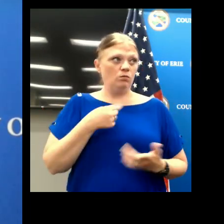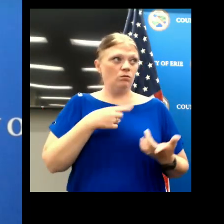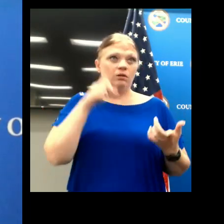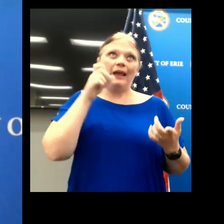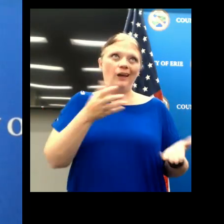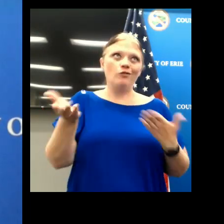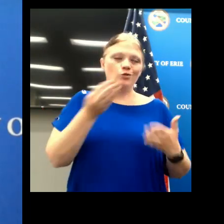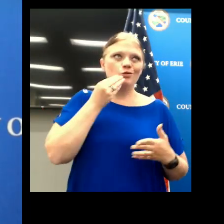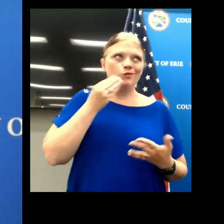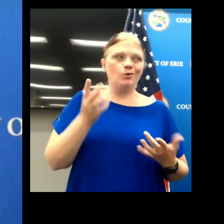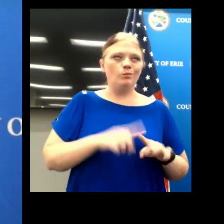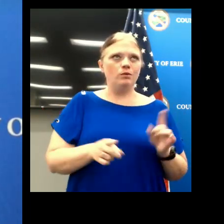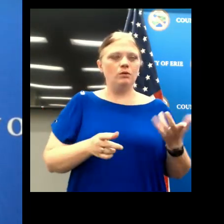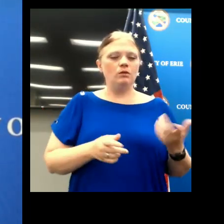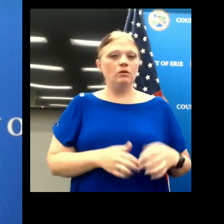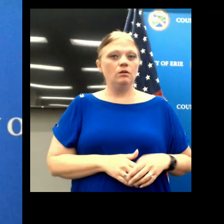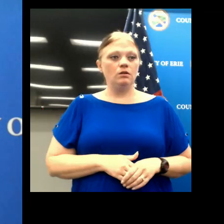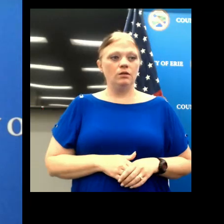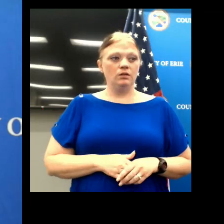serve food